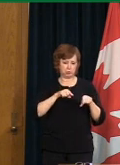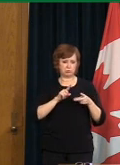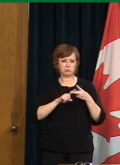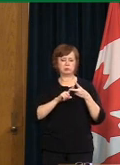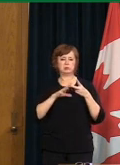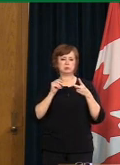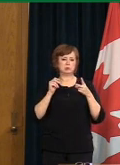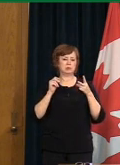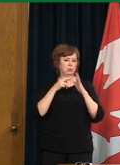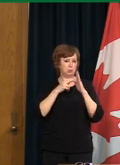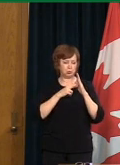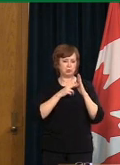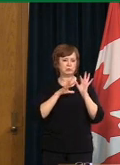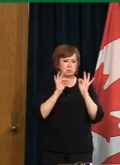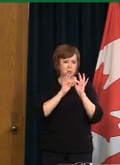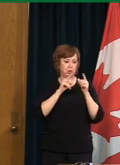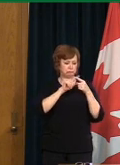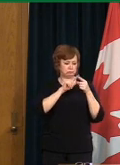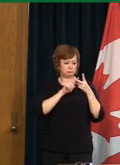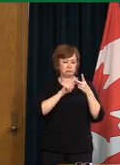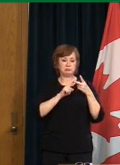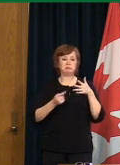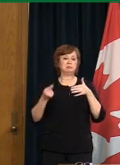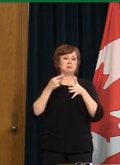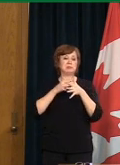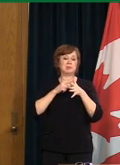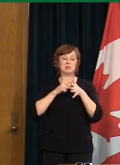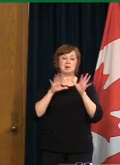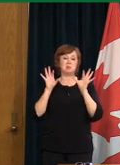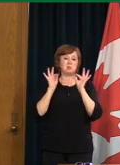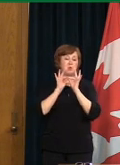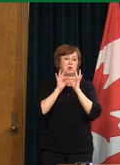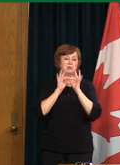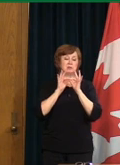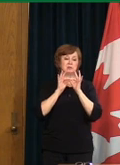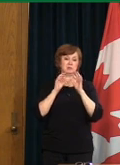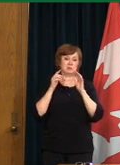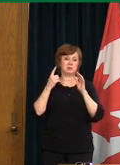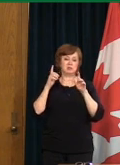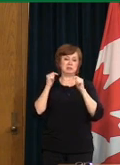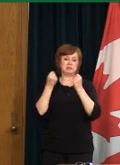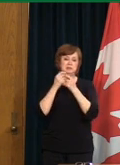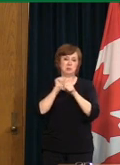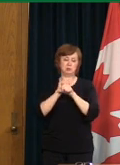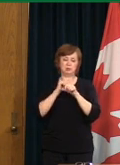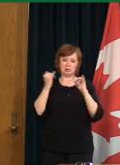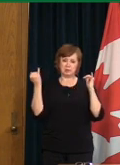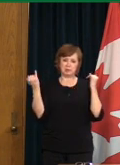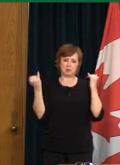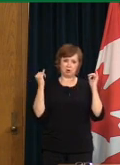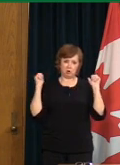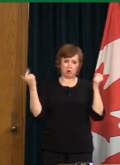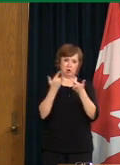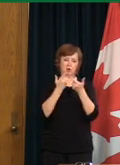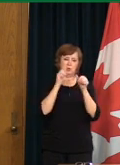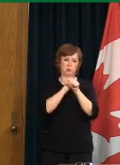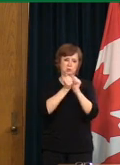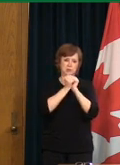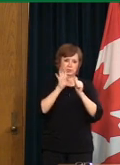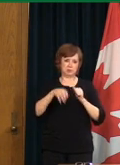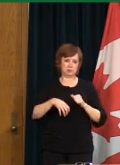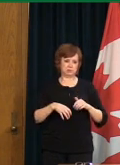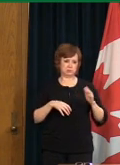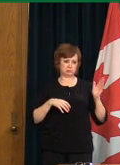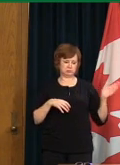makes the difference. That's always what's made the difference. Follow up, Mark? The measures that we